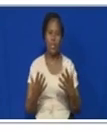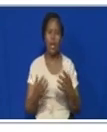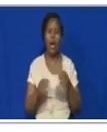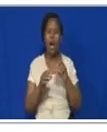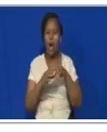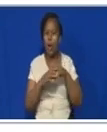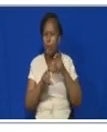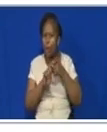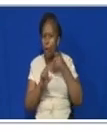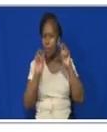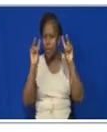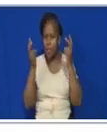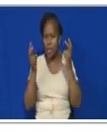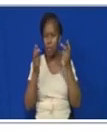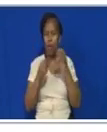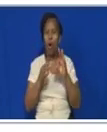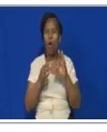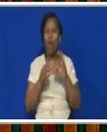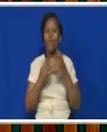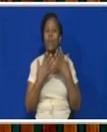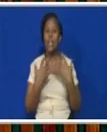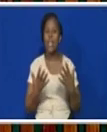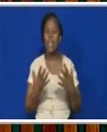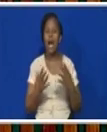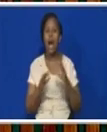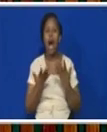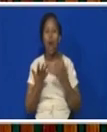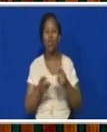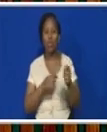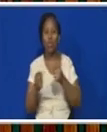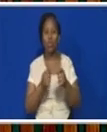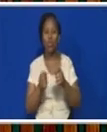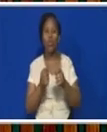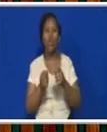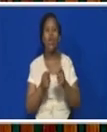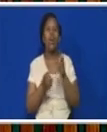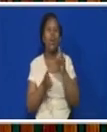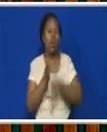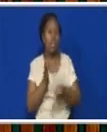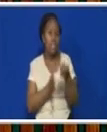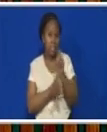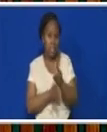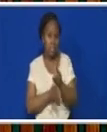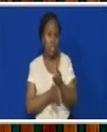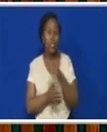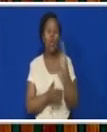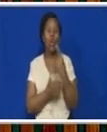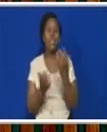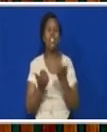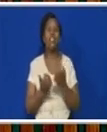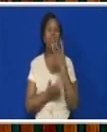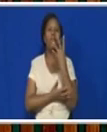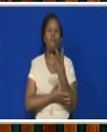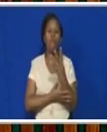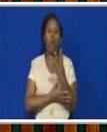theme of measures of controlling inflation, you are only required to give